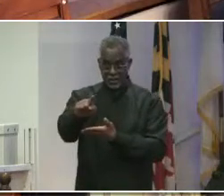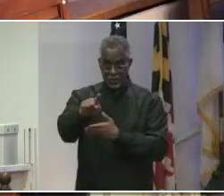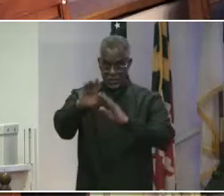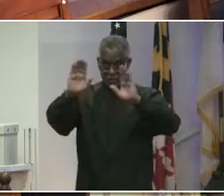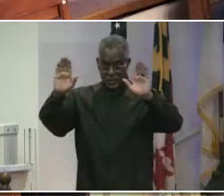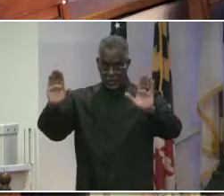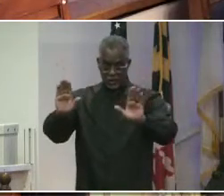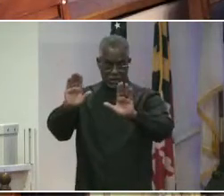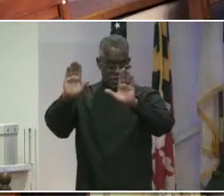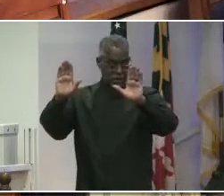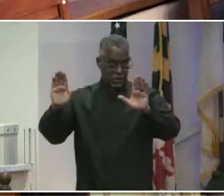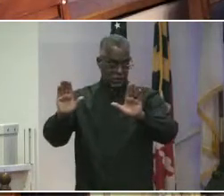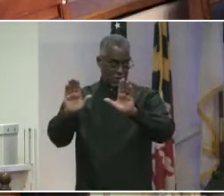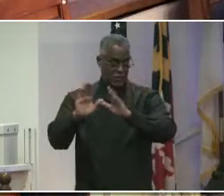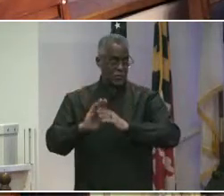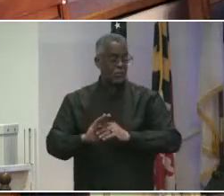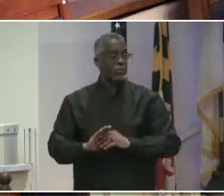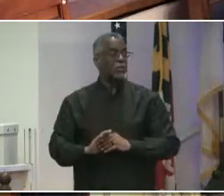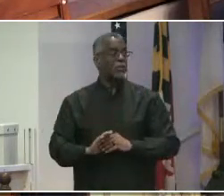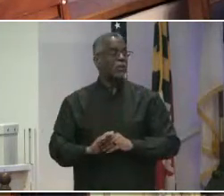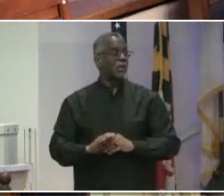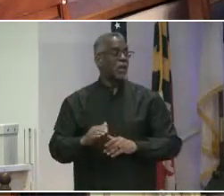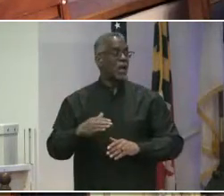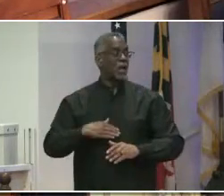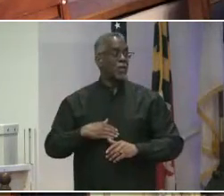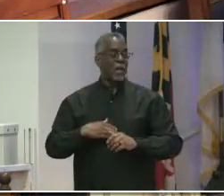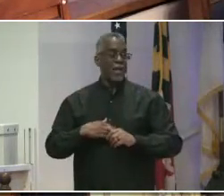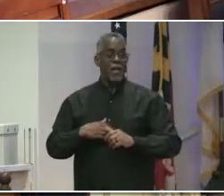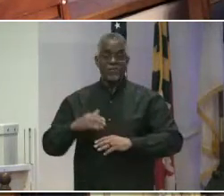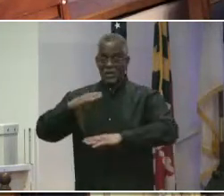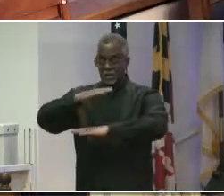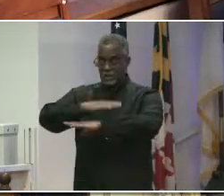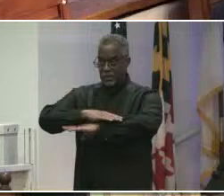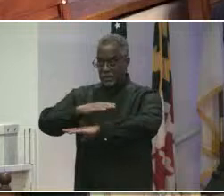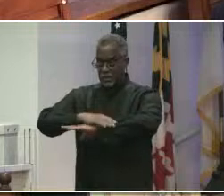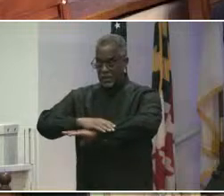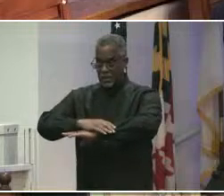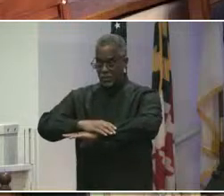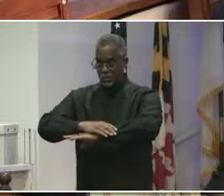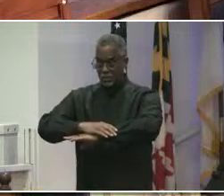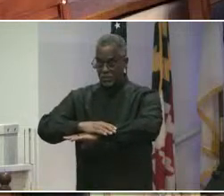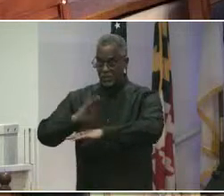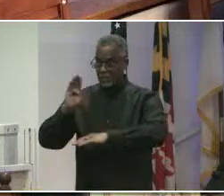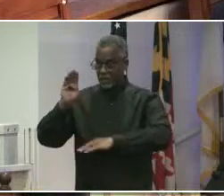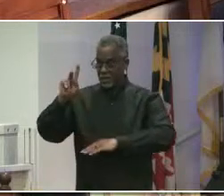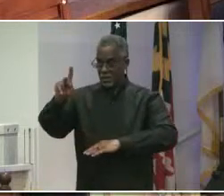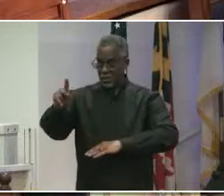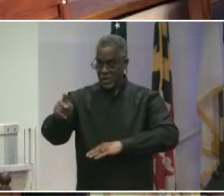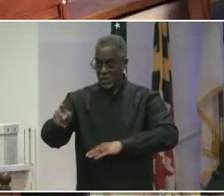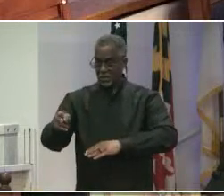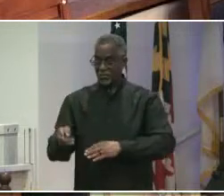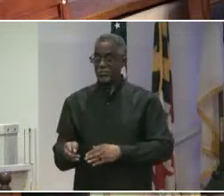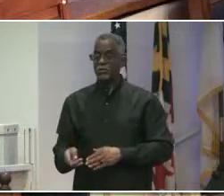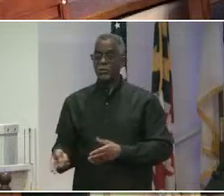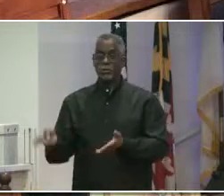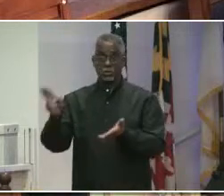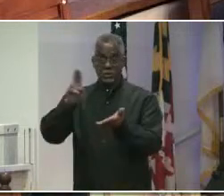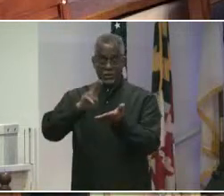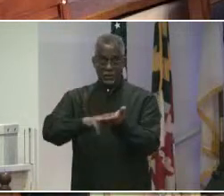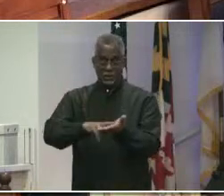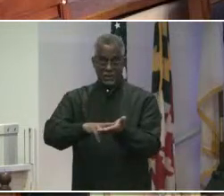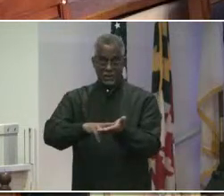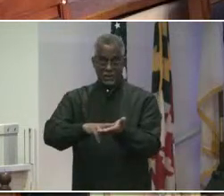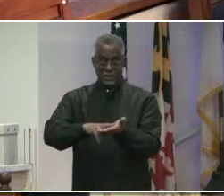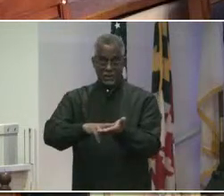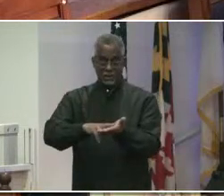Next Sunday. I'm going to have a sign up table, trustees, in the back, just a sign up table. If you want to be